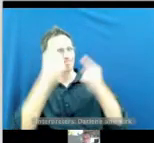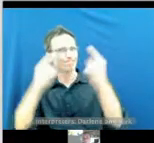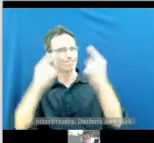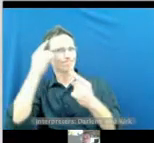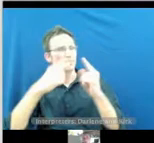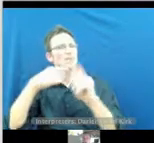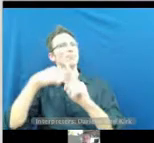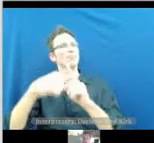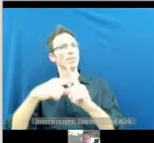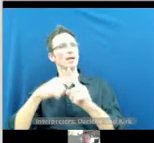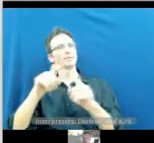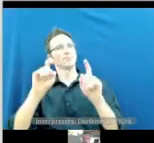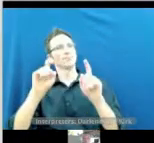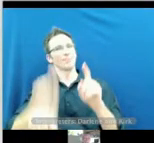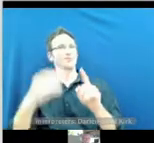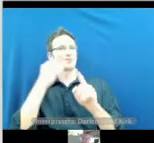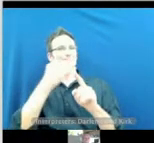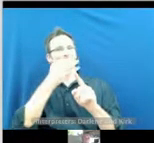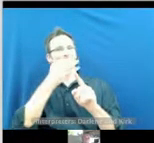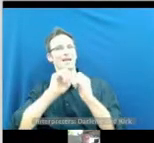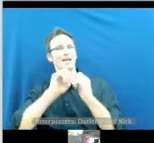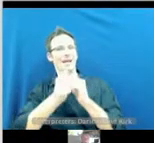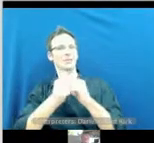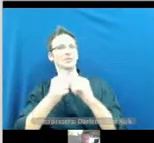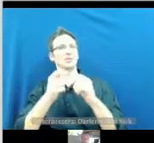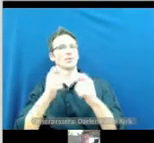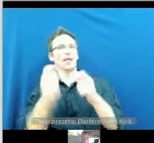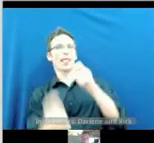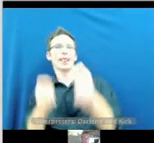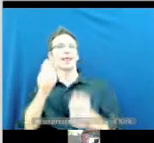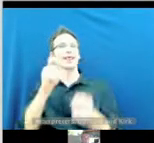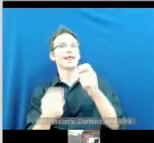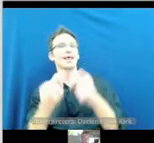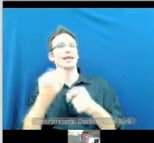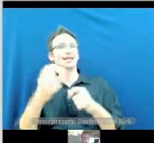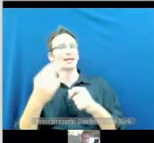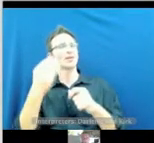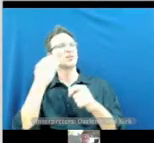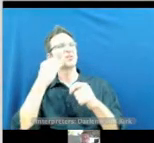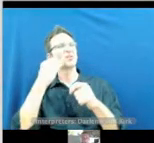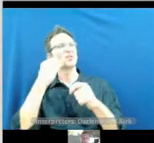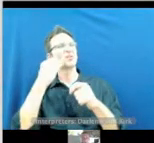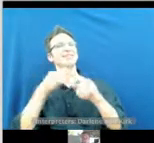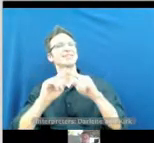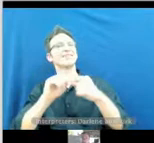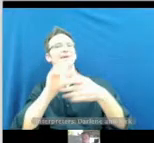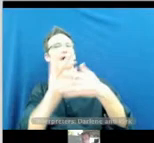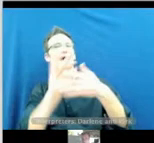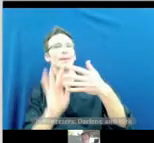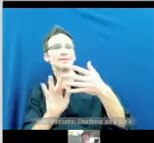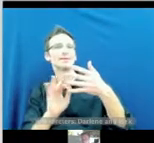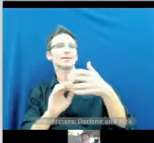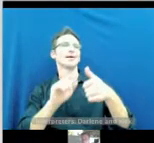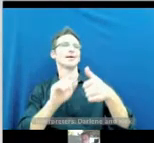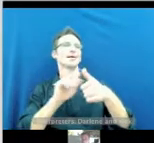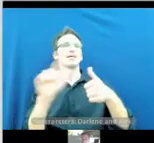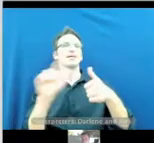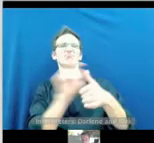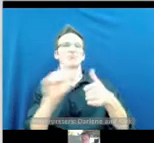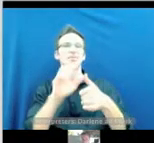if you don't know how to jump in and out of those menu options during a call, that also can be challenging.